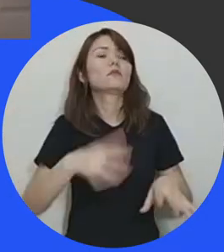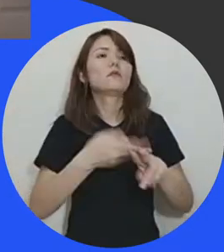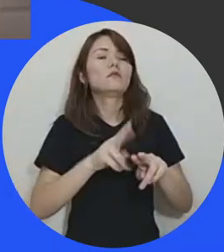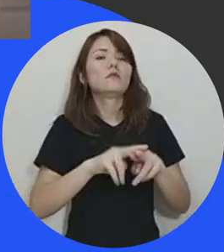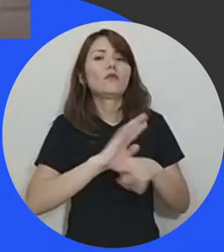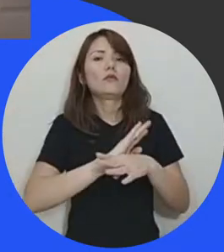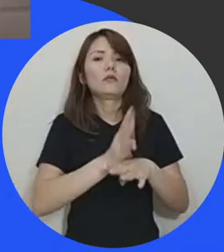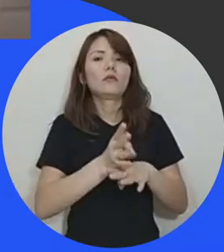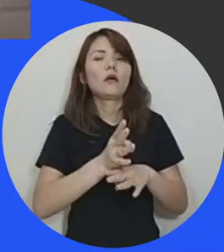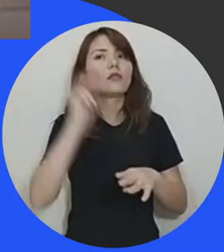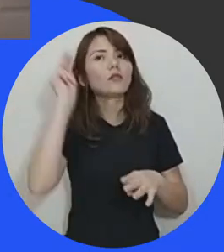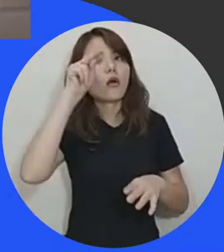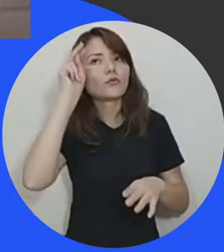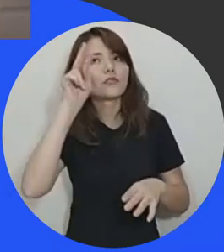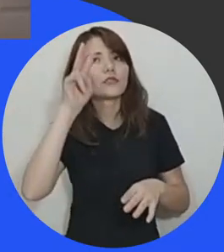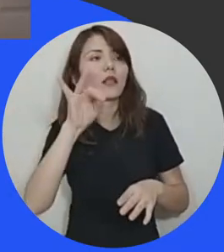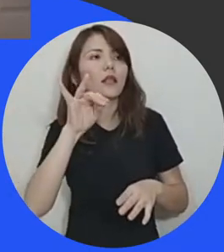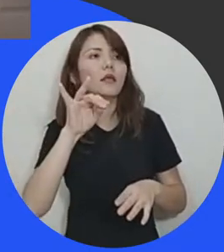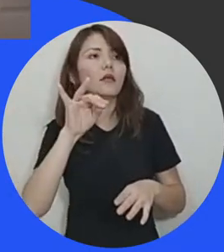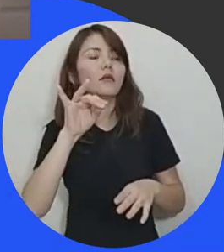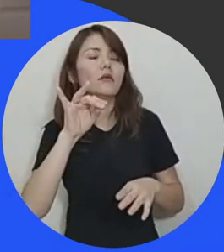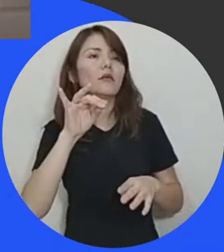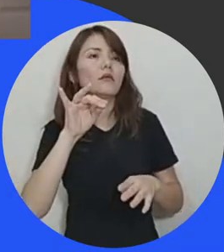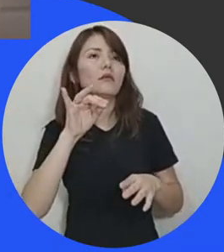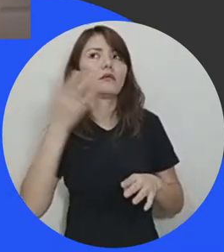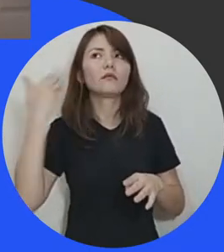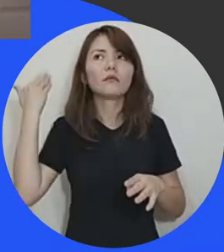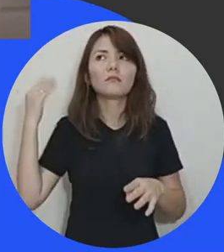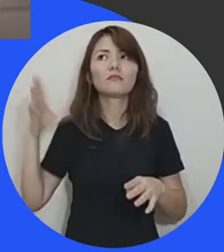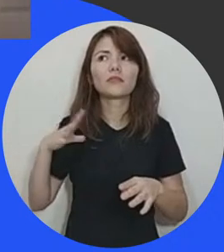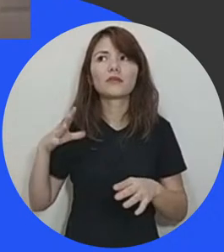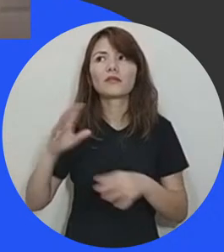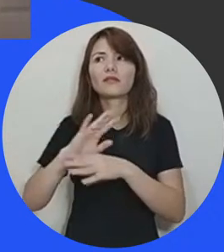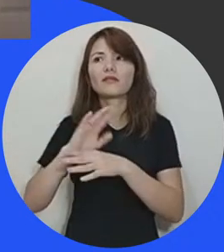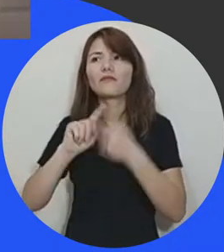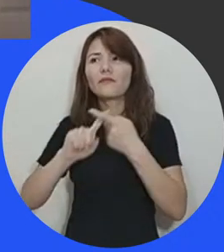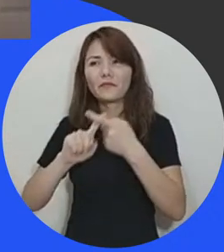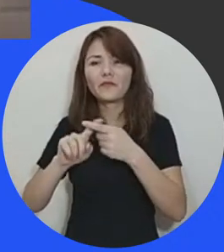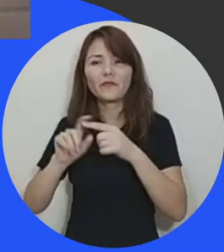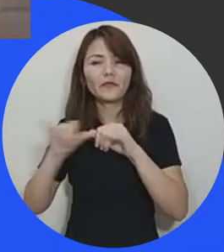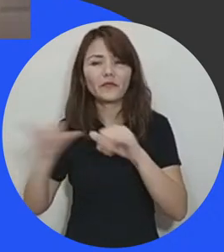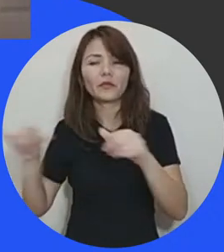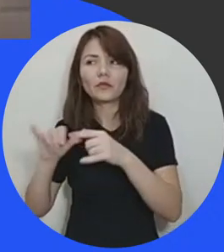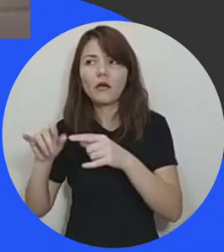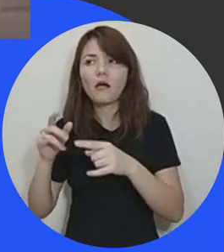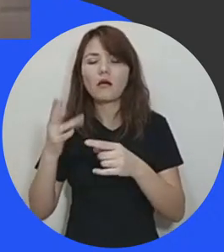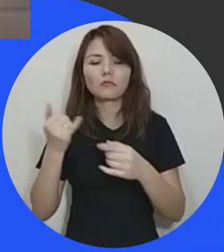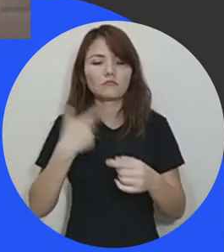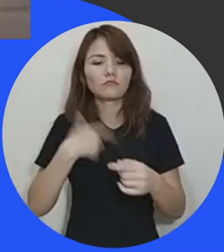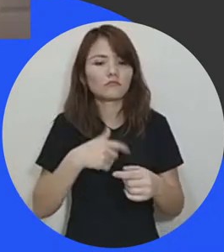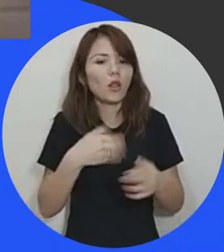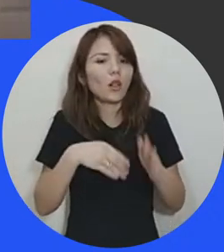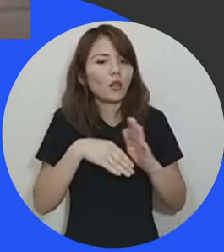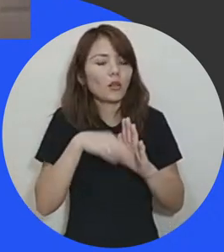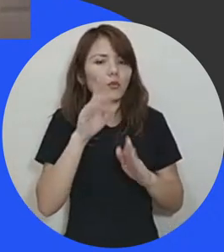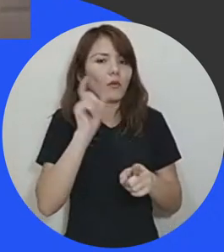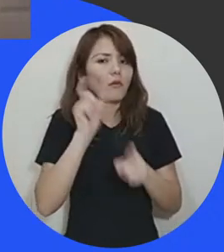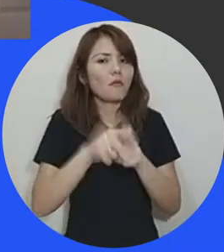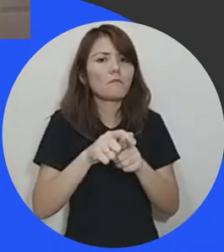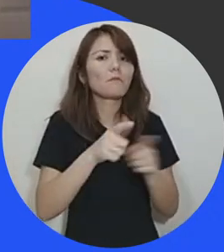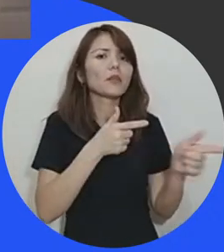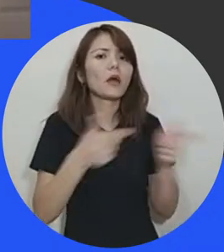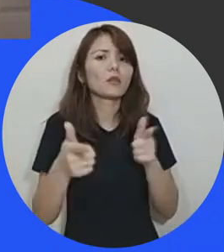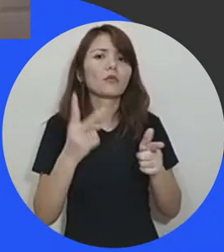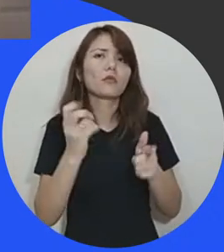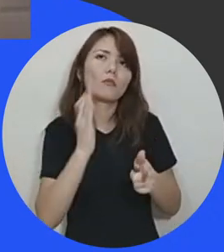previous outbreaks, and what can we do to prepare better for the future? So that's a really great point.